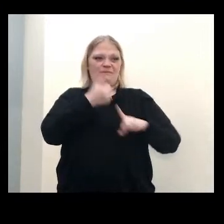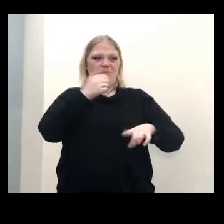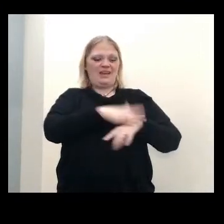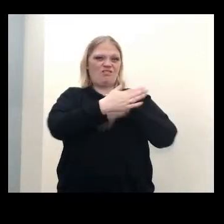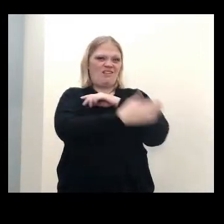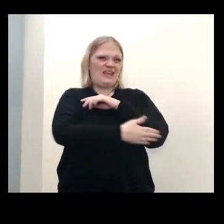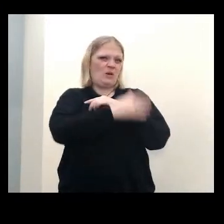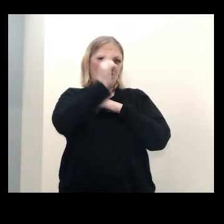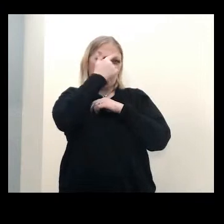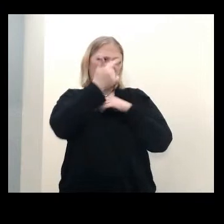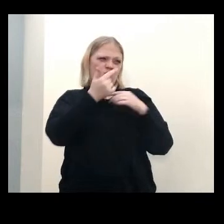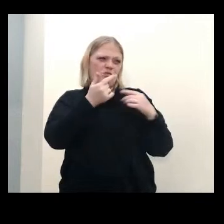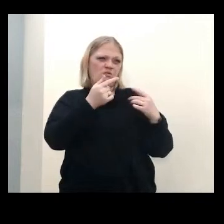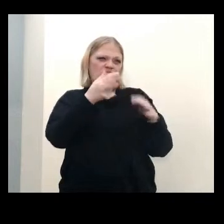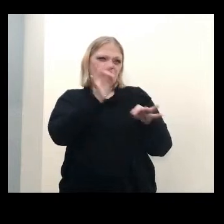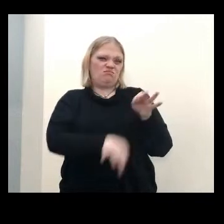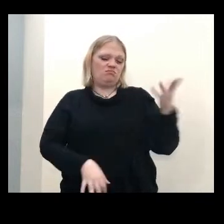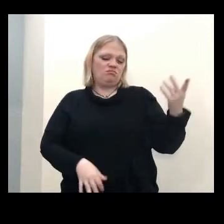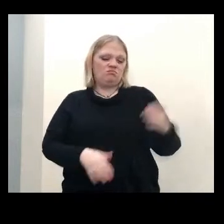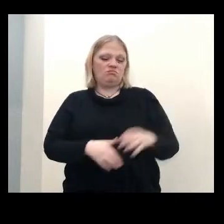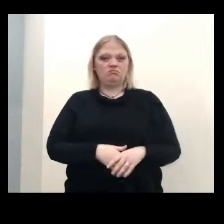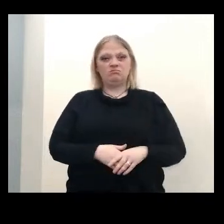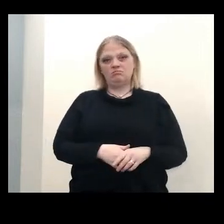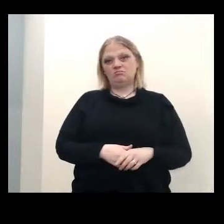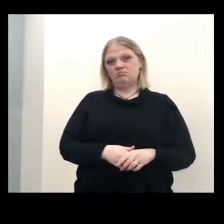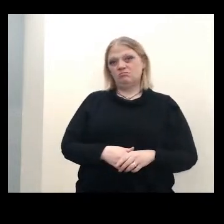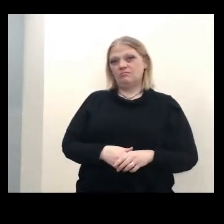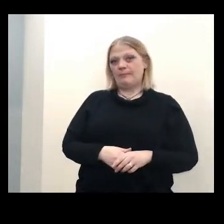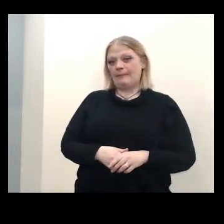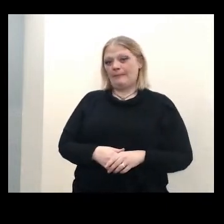se. Simple as that.